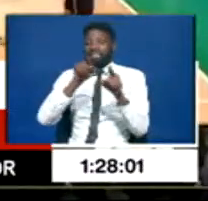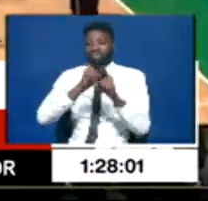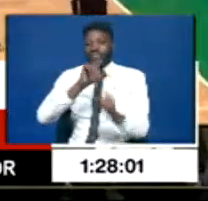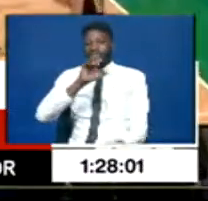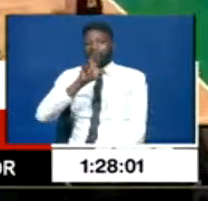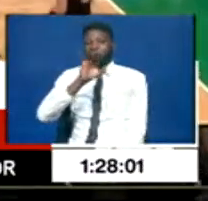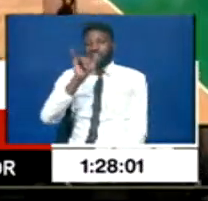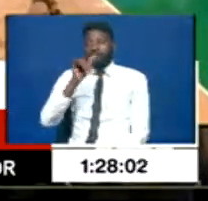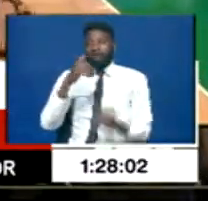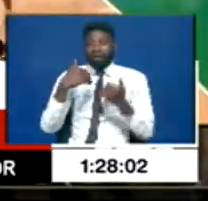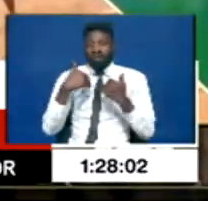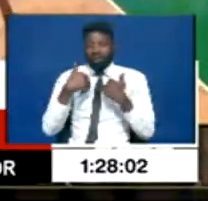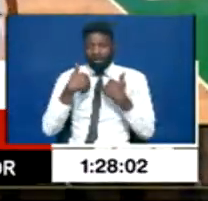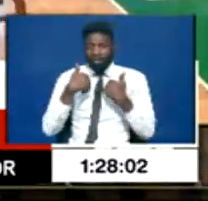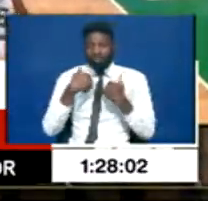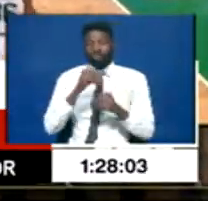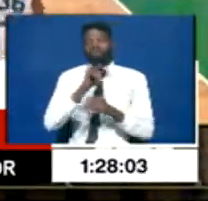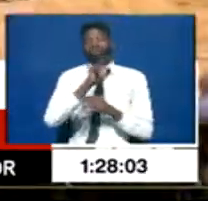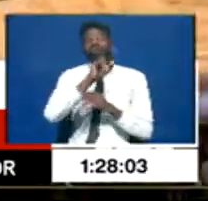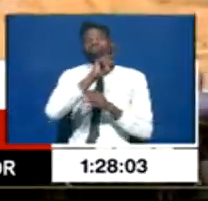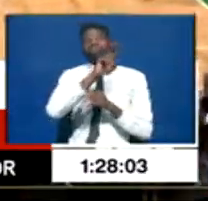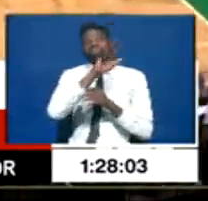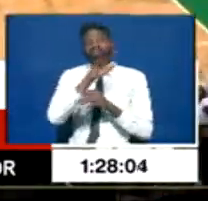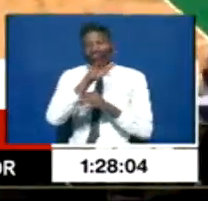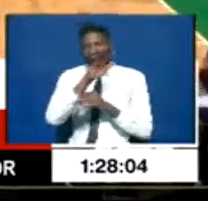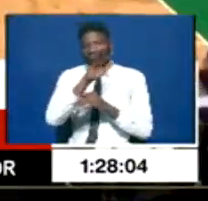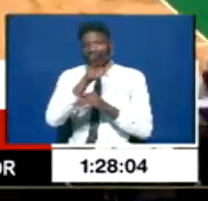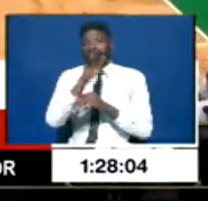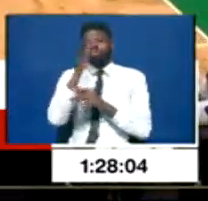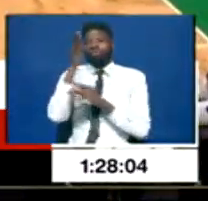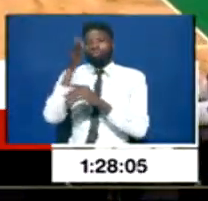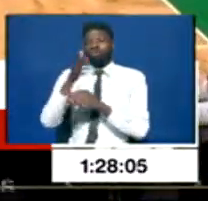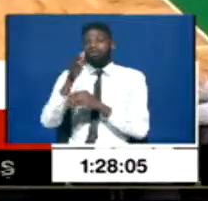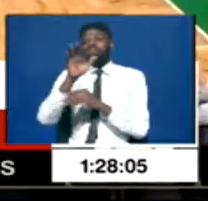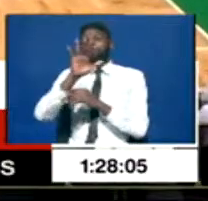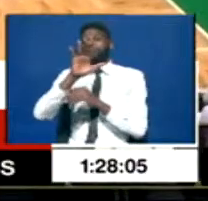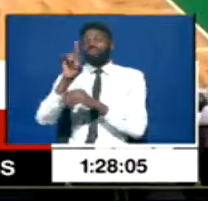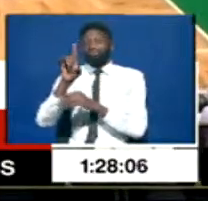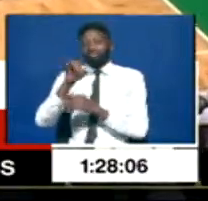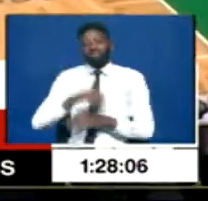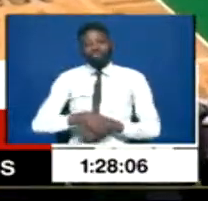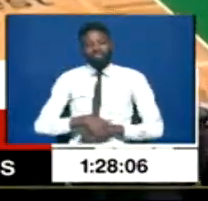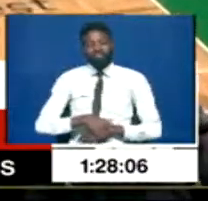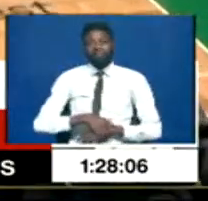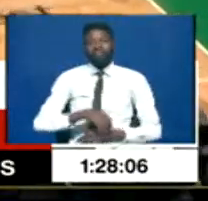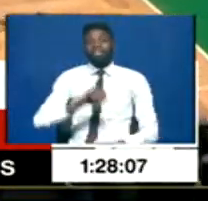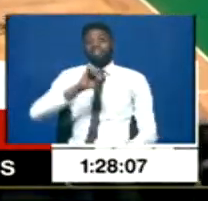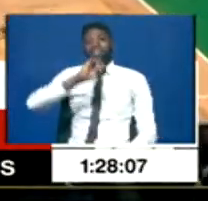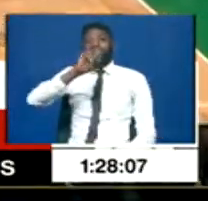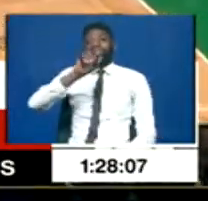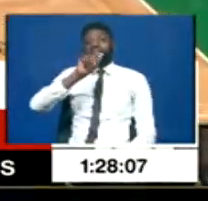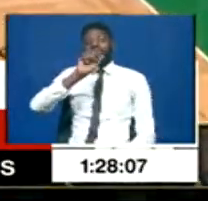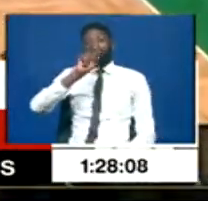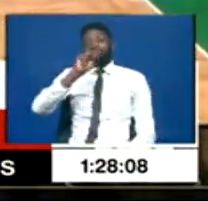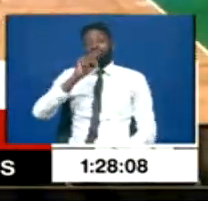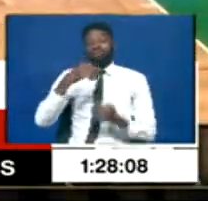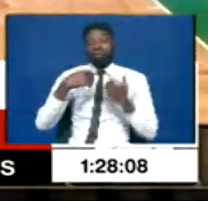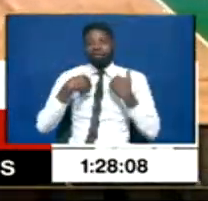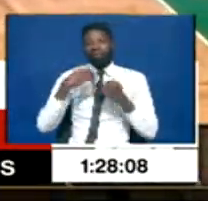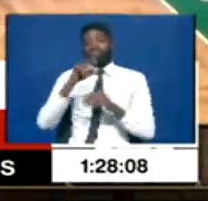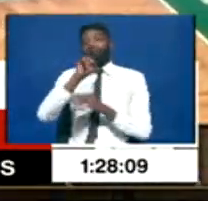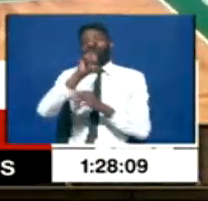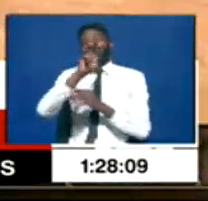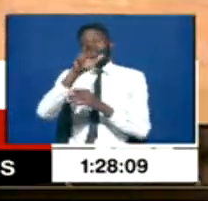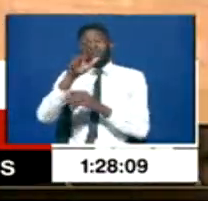of 51 three-point attempts. Meanwhile, Jason Tatum had 23 points, 11 rebounds,